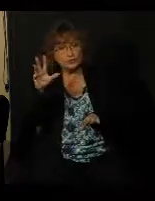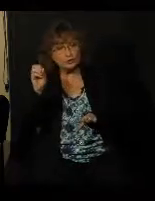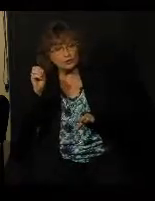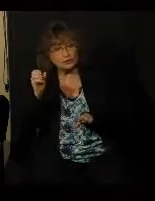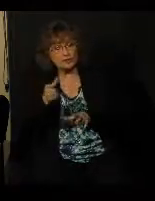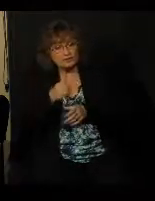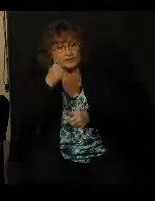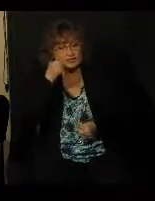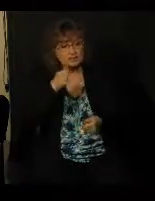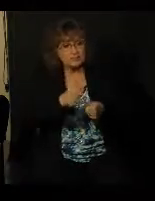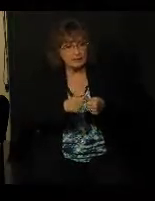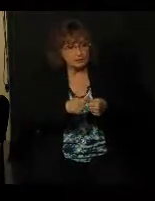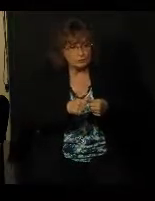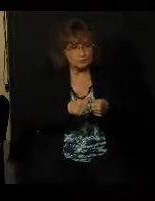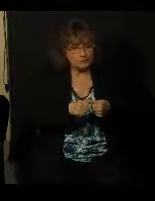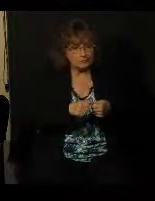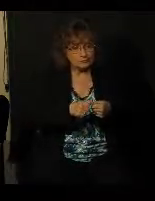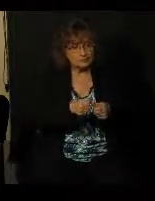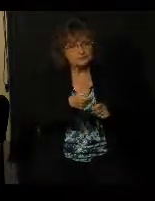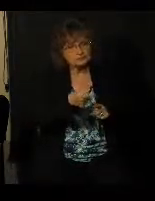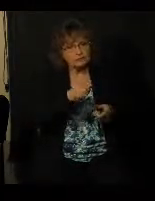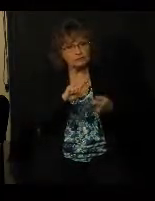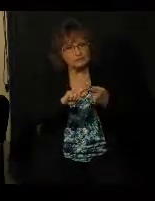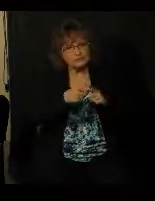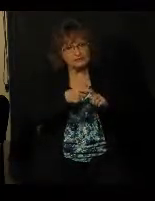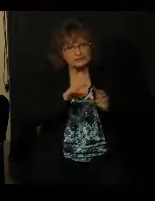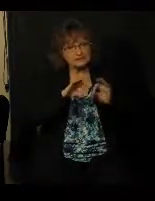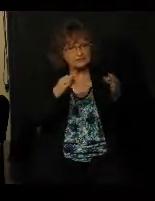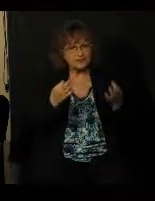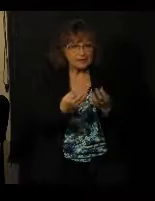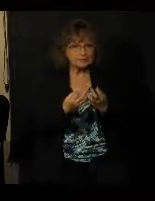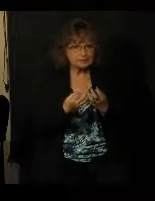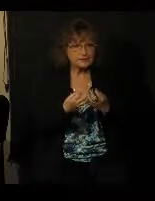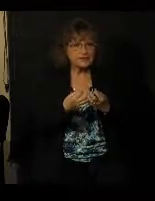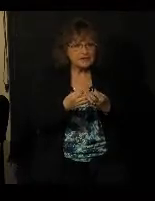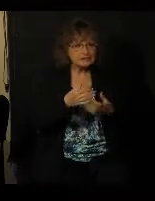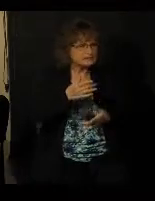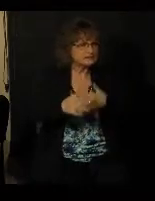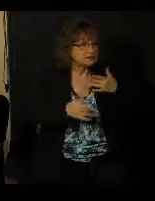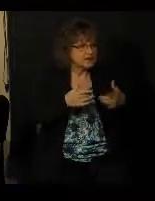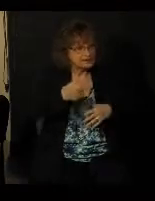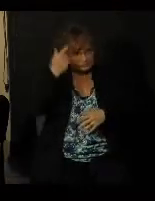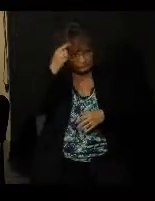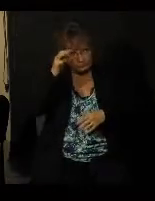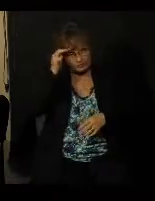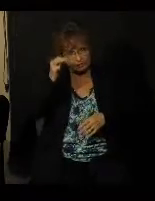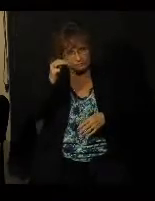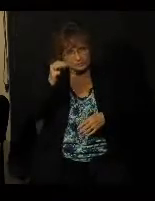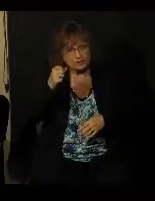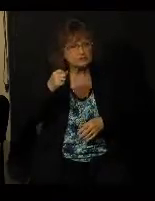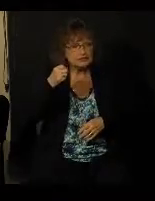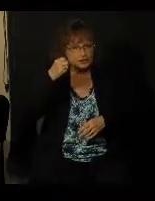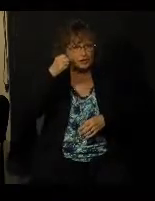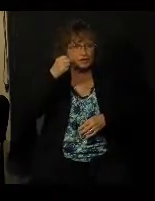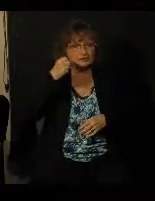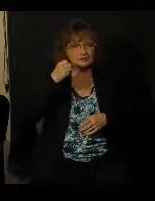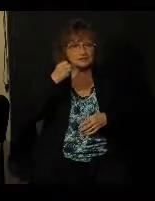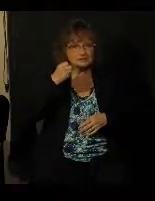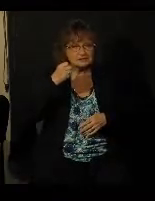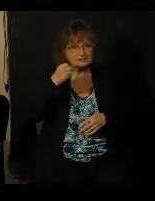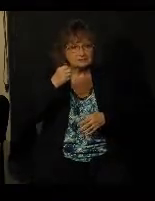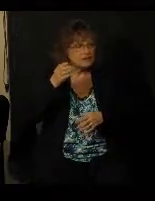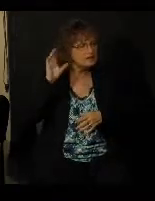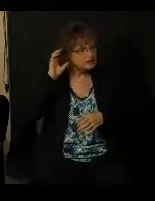mail. So, wow. You know, people say the millennials don't get it. I'm telling you, they do.